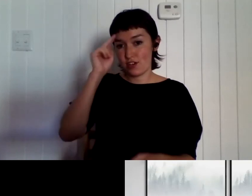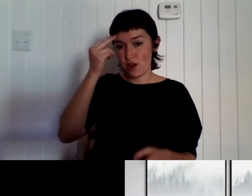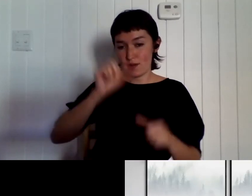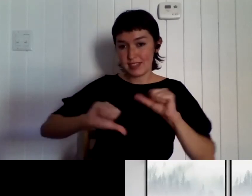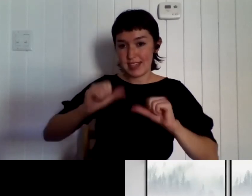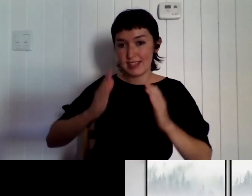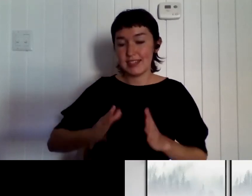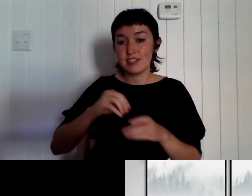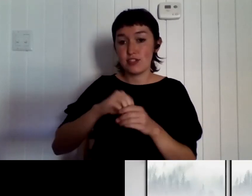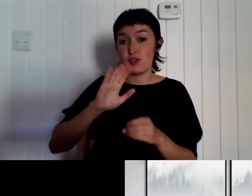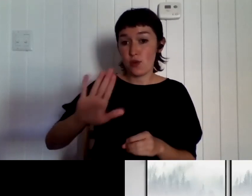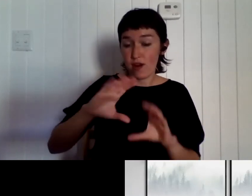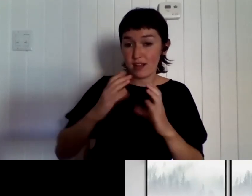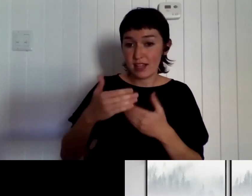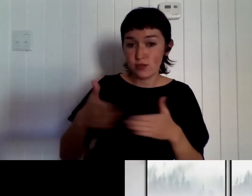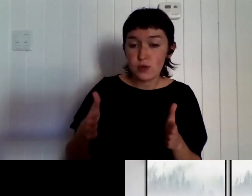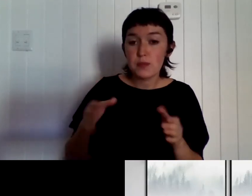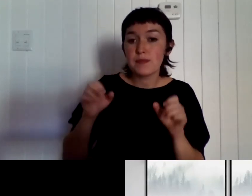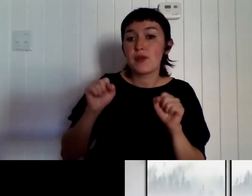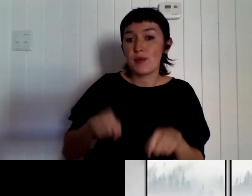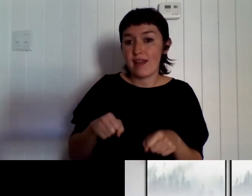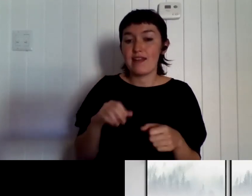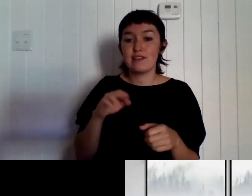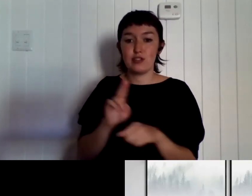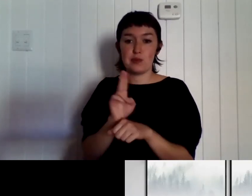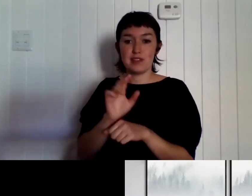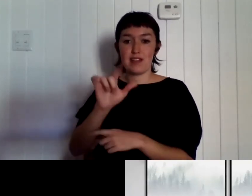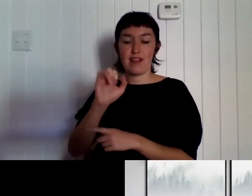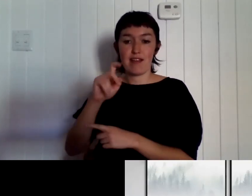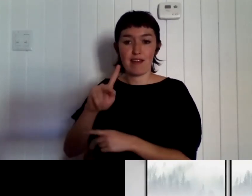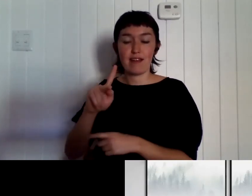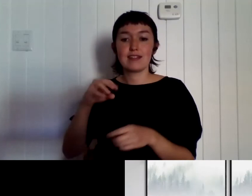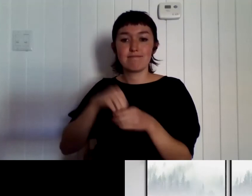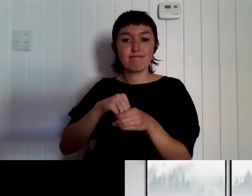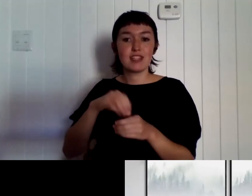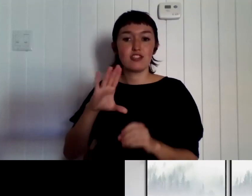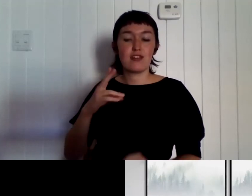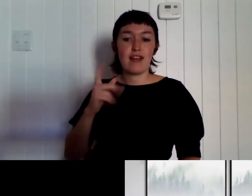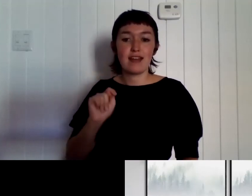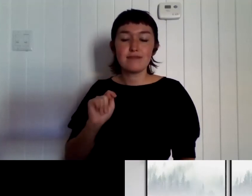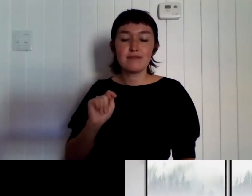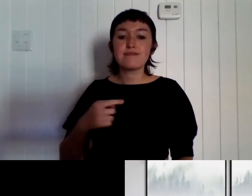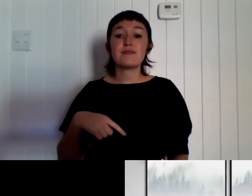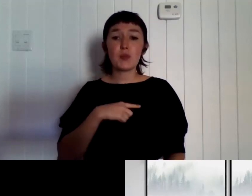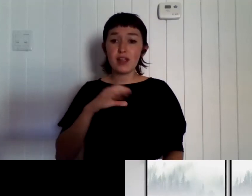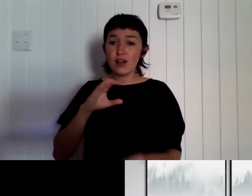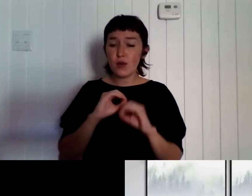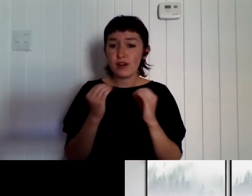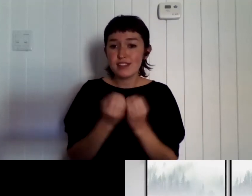in the chat for that. We are an organization that relies exclusively on donations to